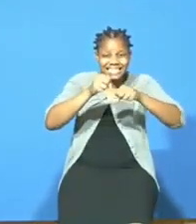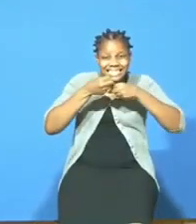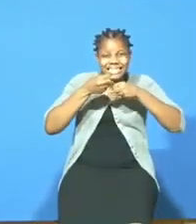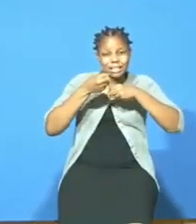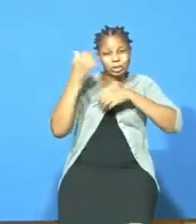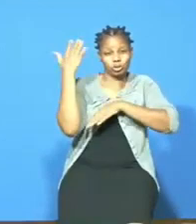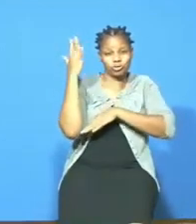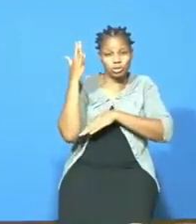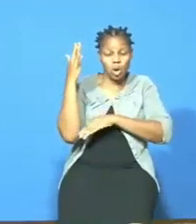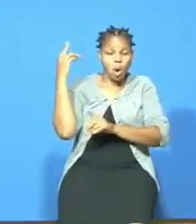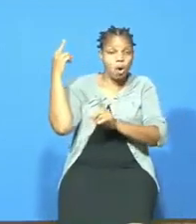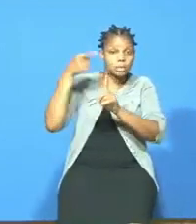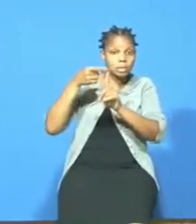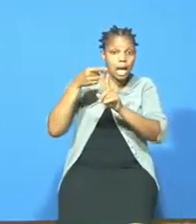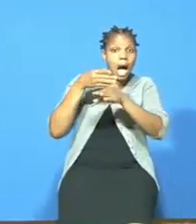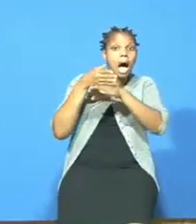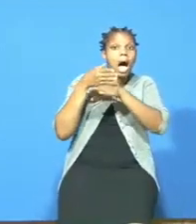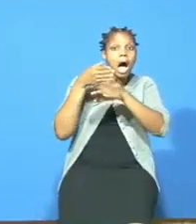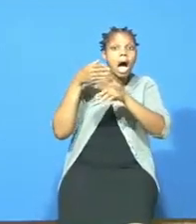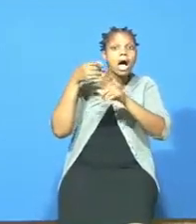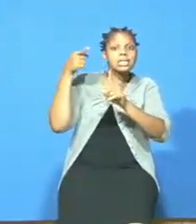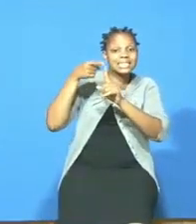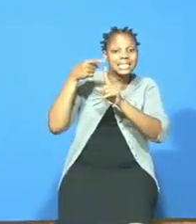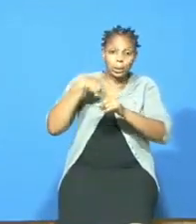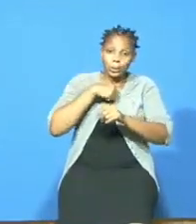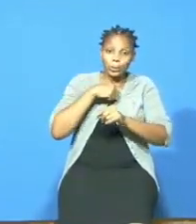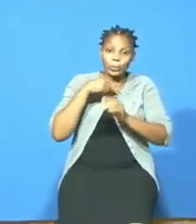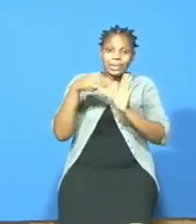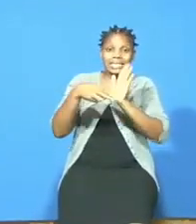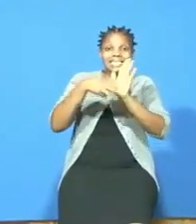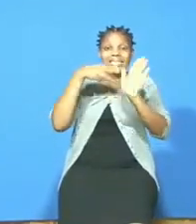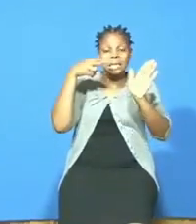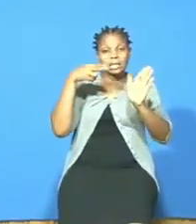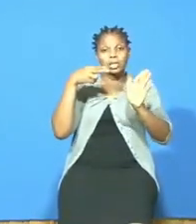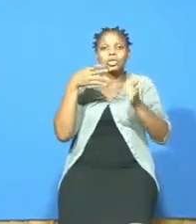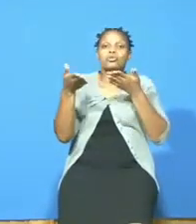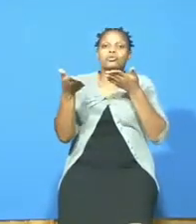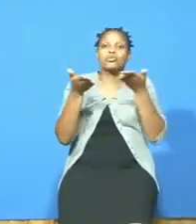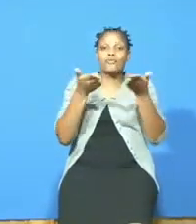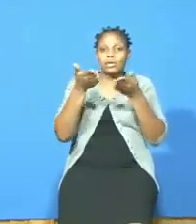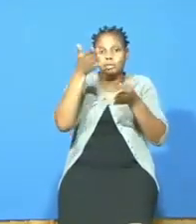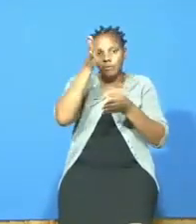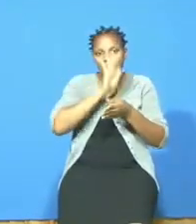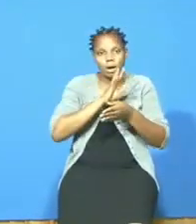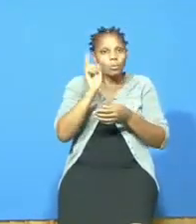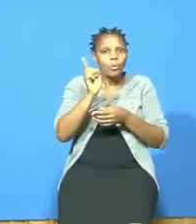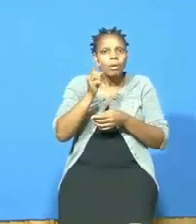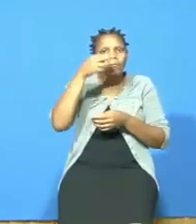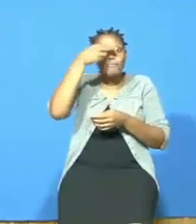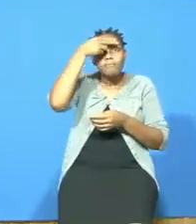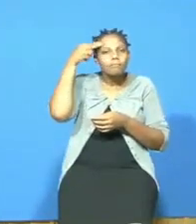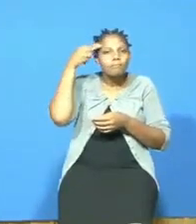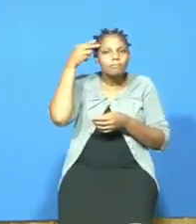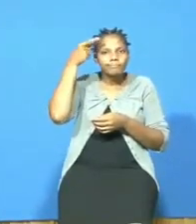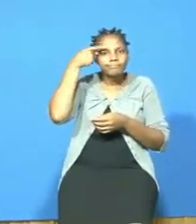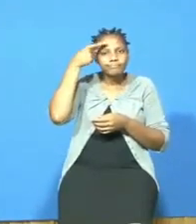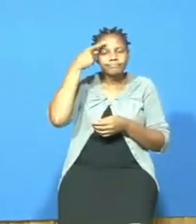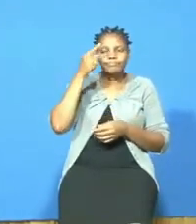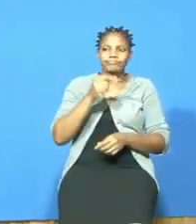of God in their foreheads. And I say amen. Let me quickly